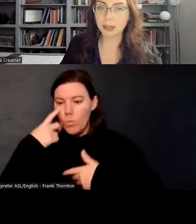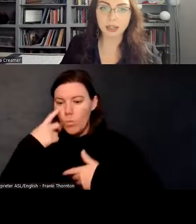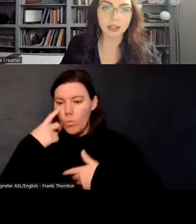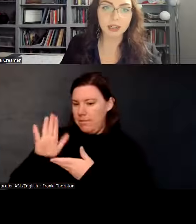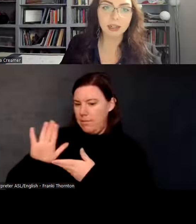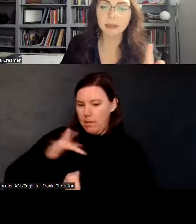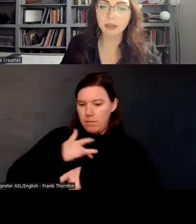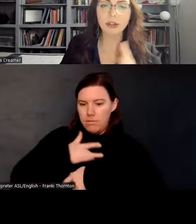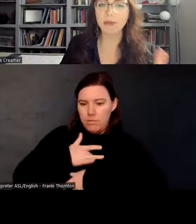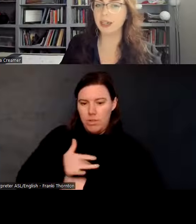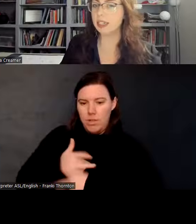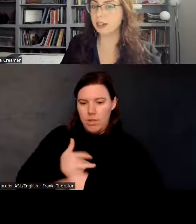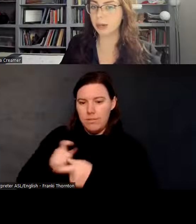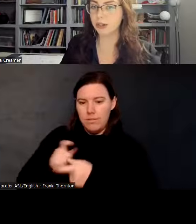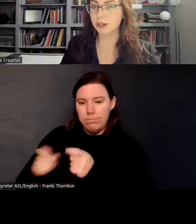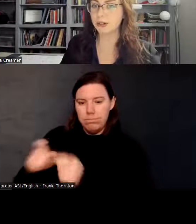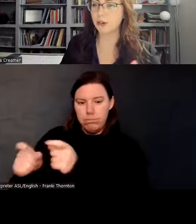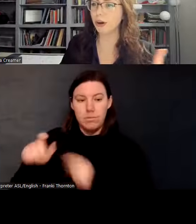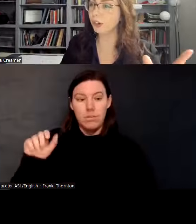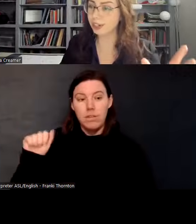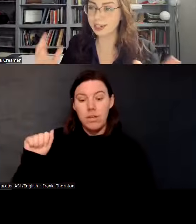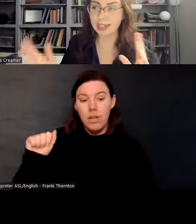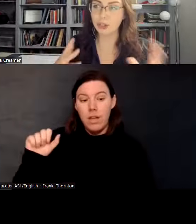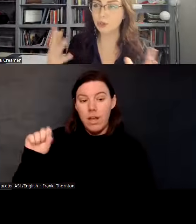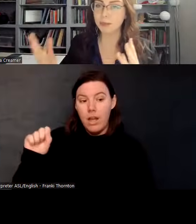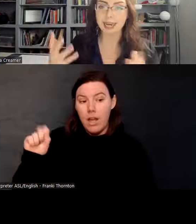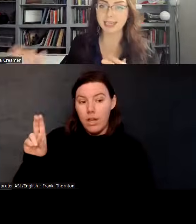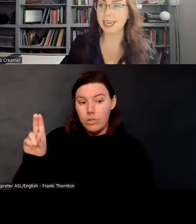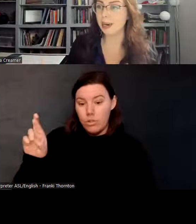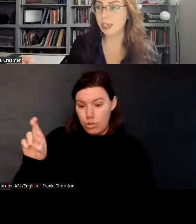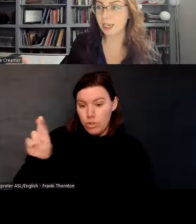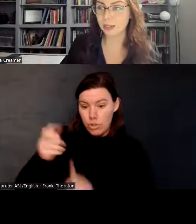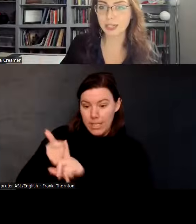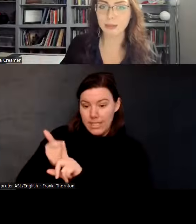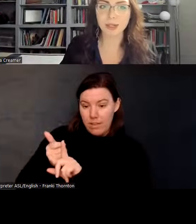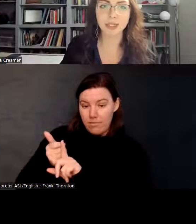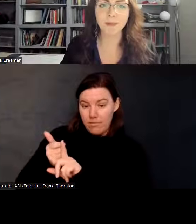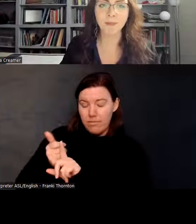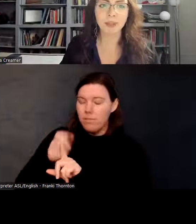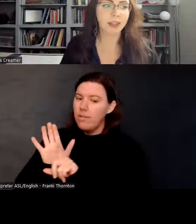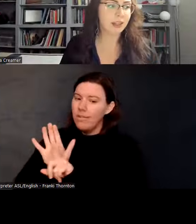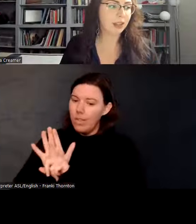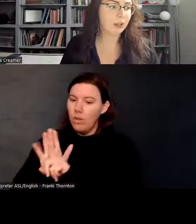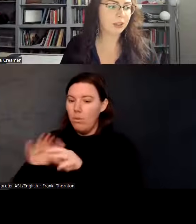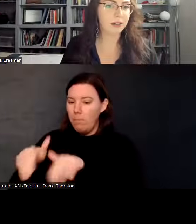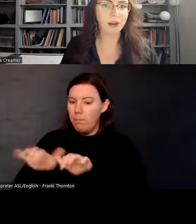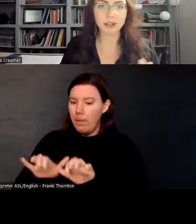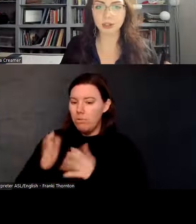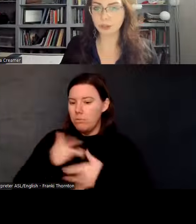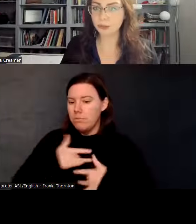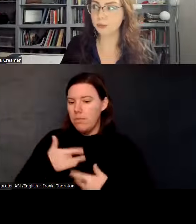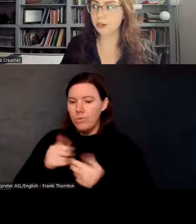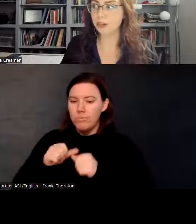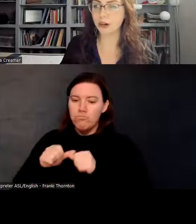characteristics typical of Middle Assyrian burials largely tended to remain the same in the Neo-Assyrian period, including